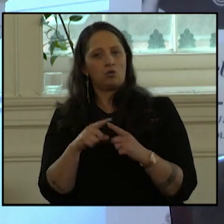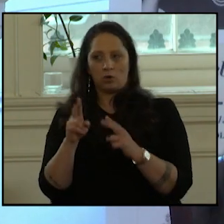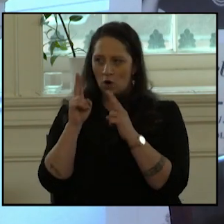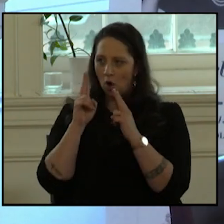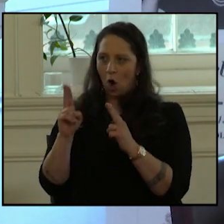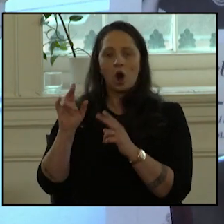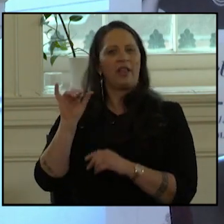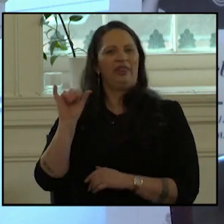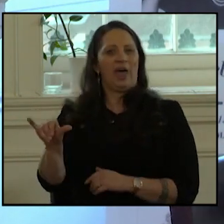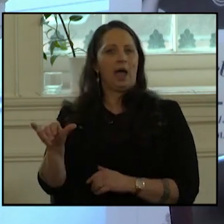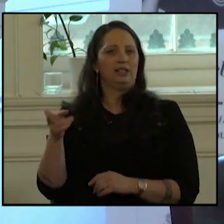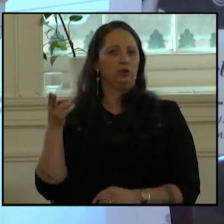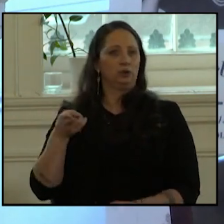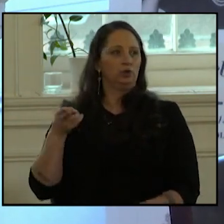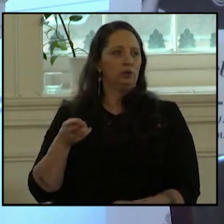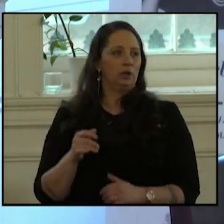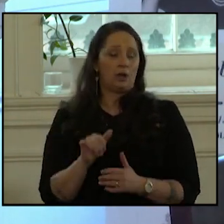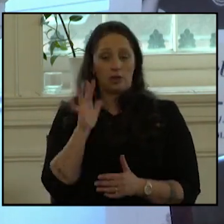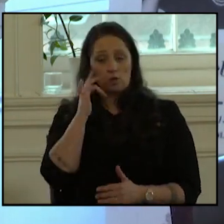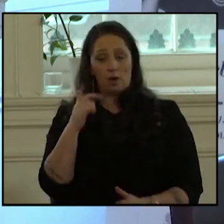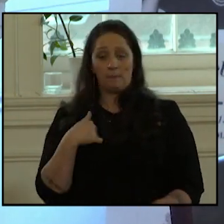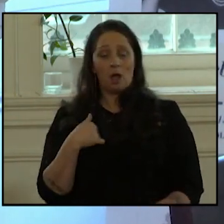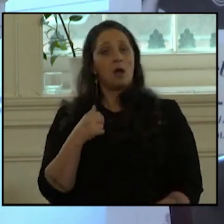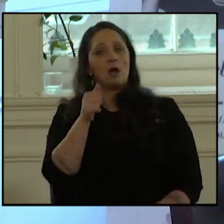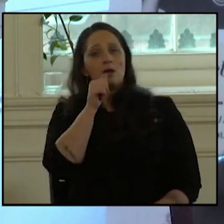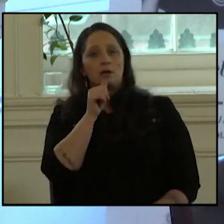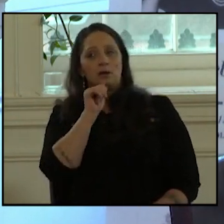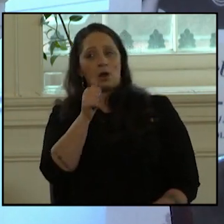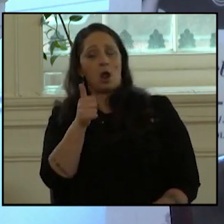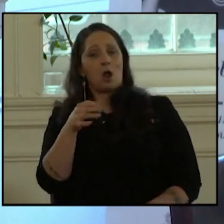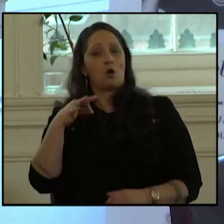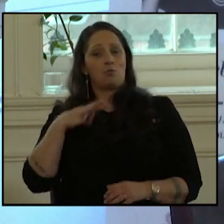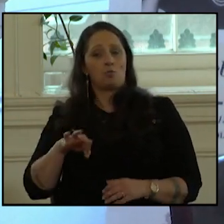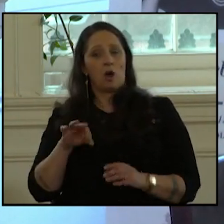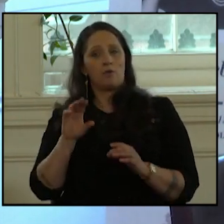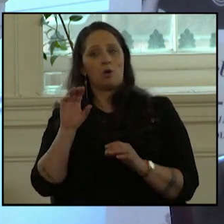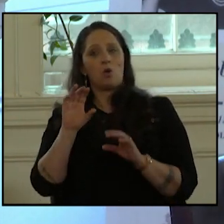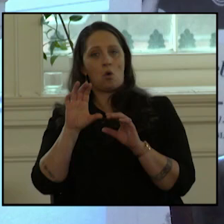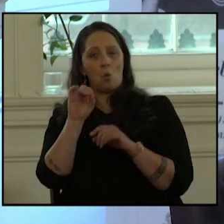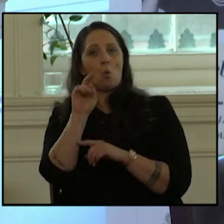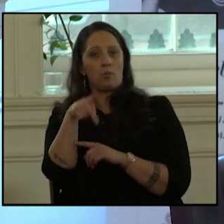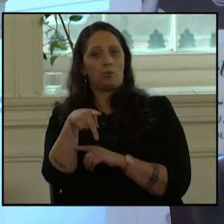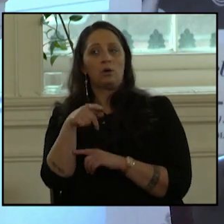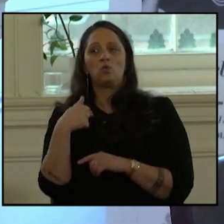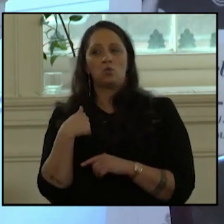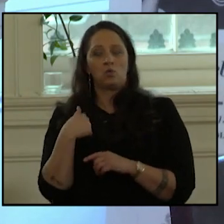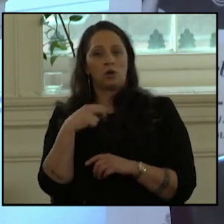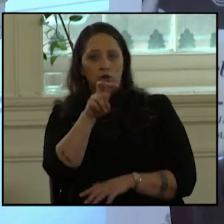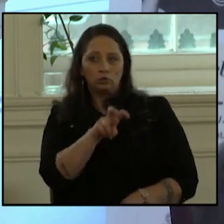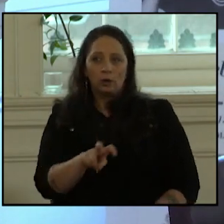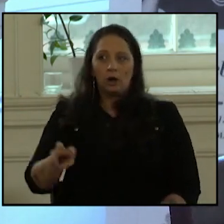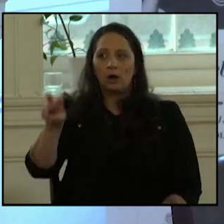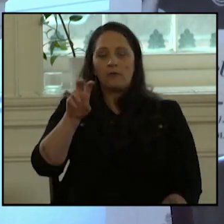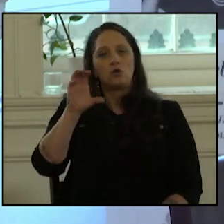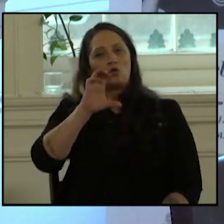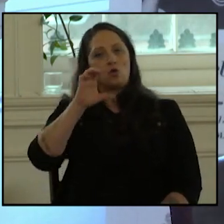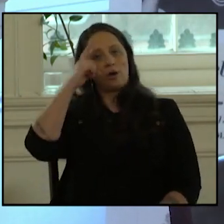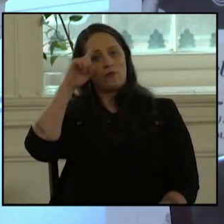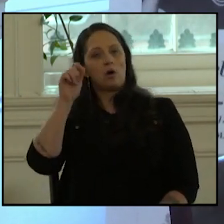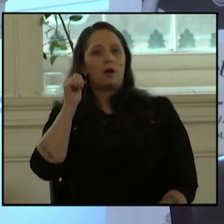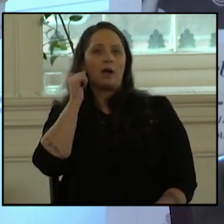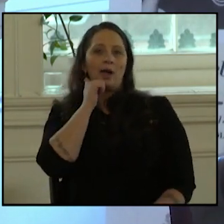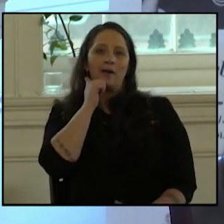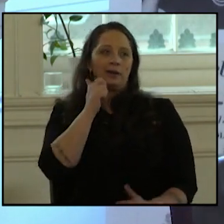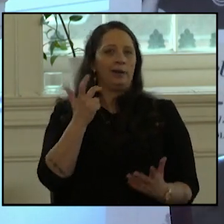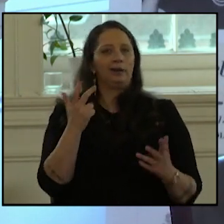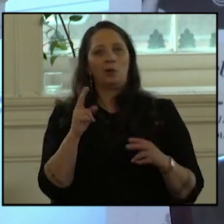honor that. So that's why my nonprofit, Alex Brian Corporation, that's what we do. We travel around looking for the everyday